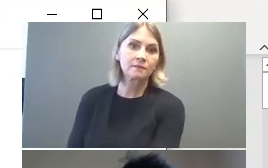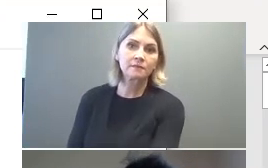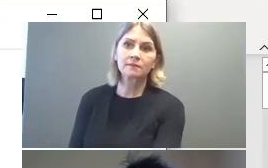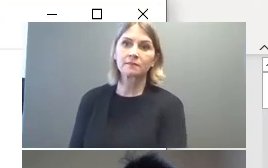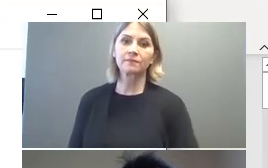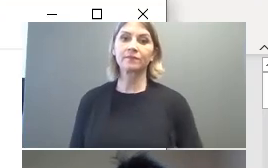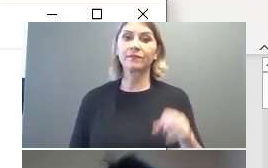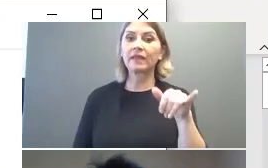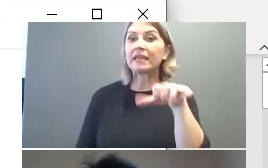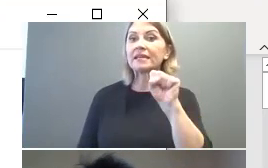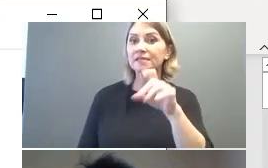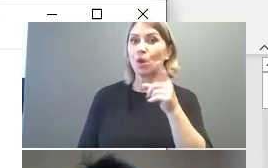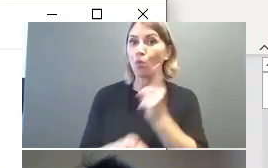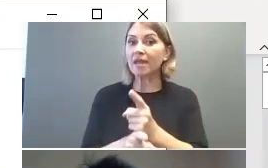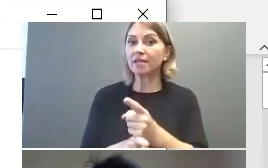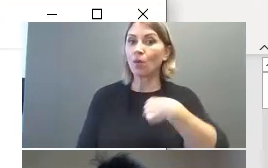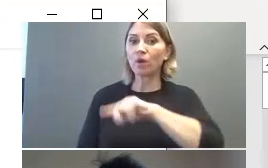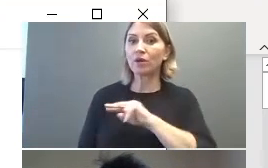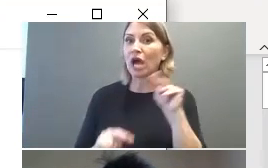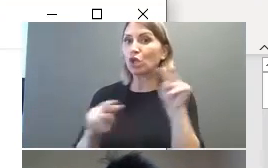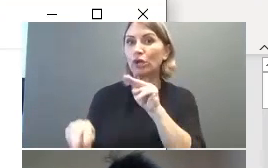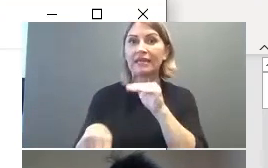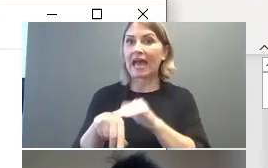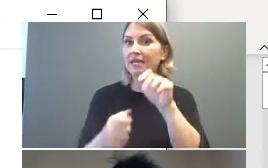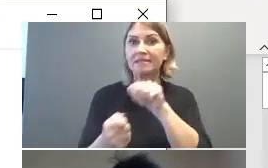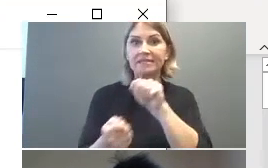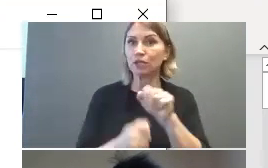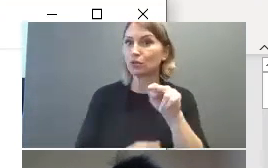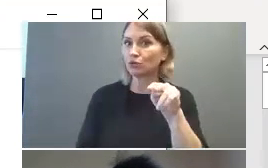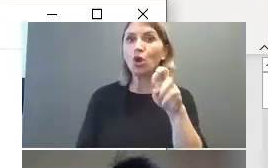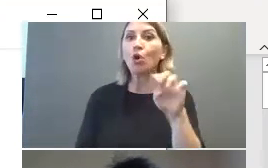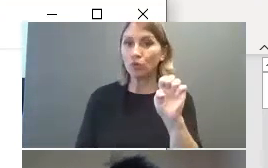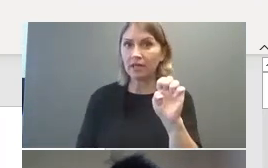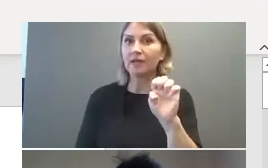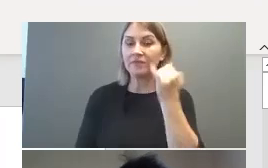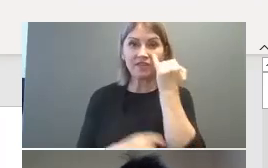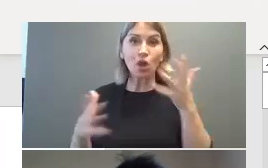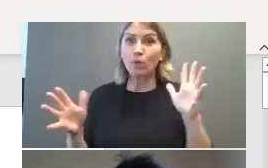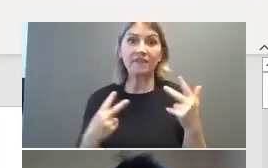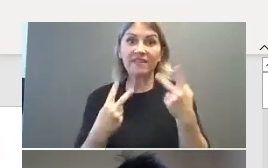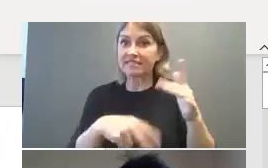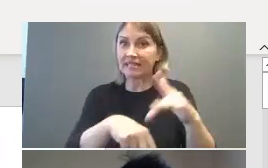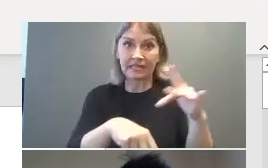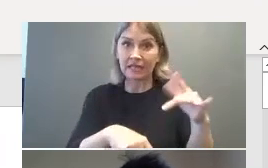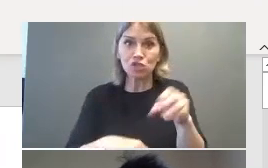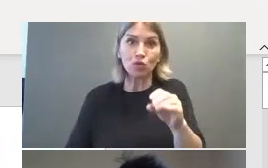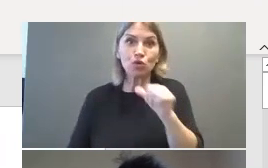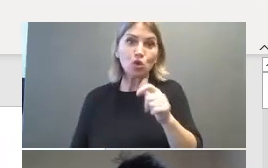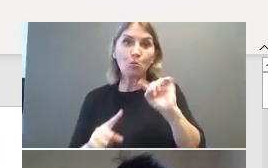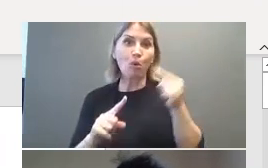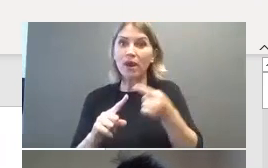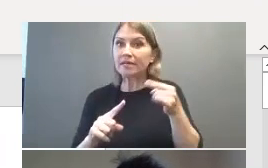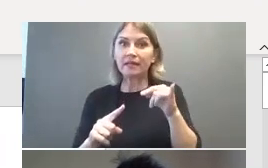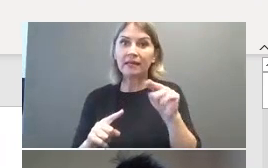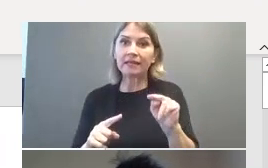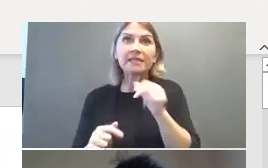Yes, right, because we are not looking at a particular node if it is already visited. So there is no point in, so it